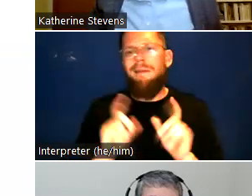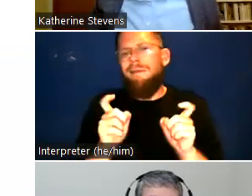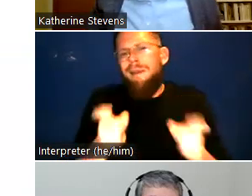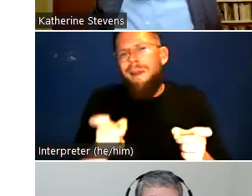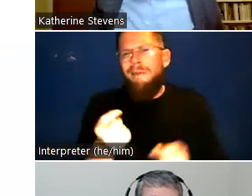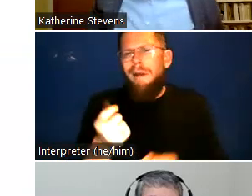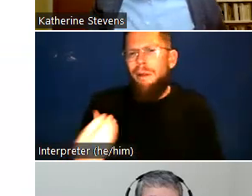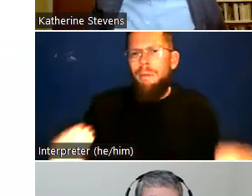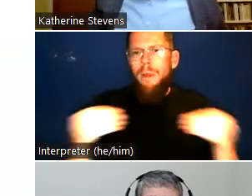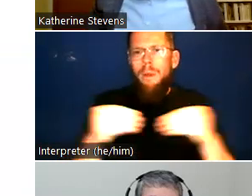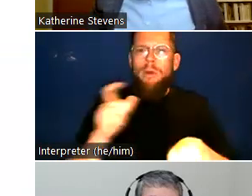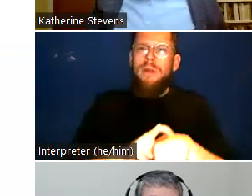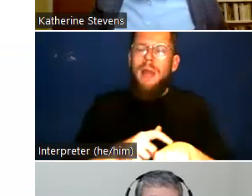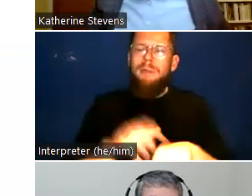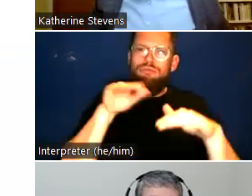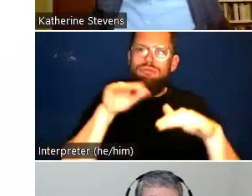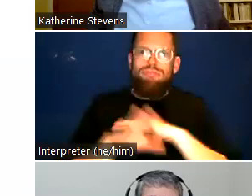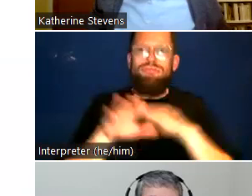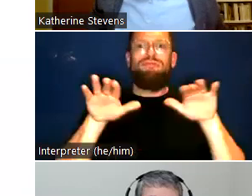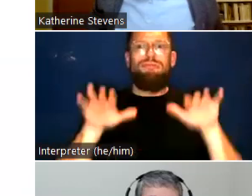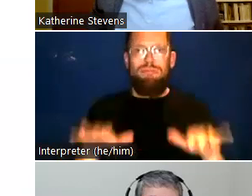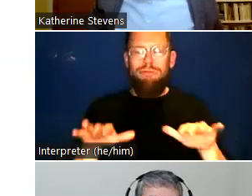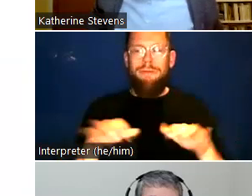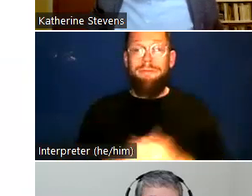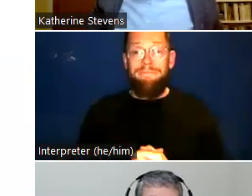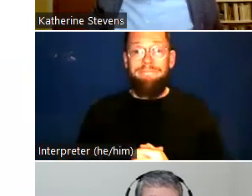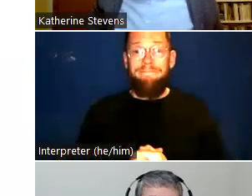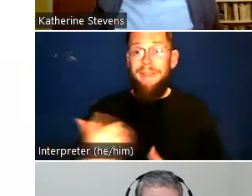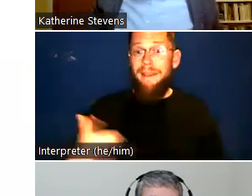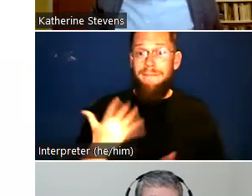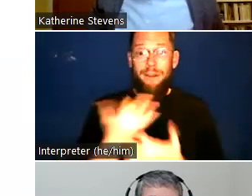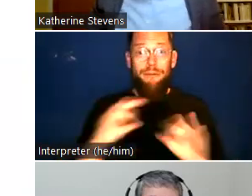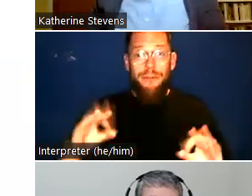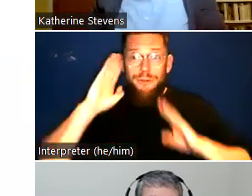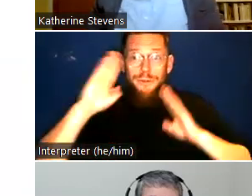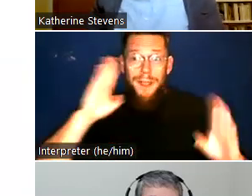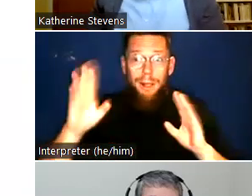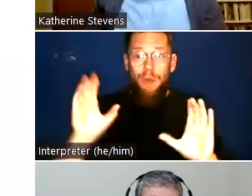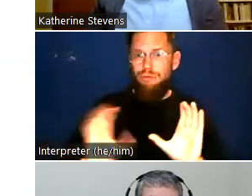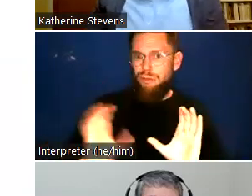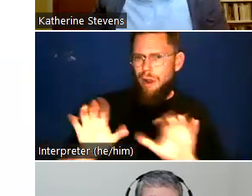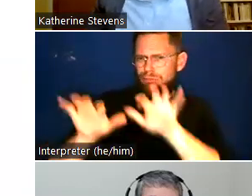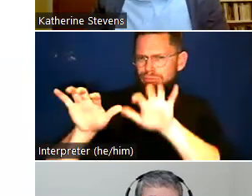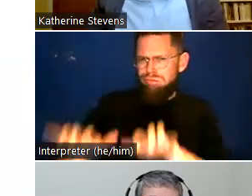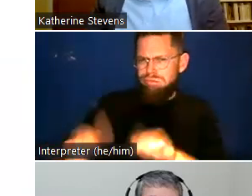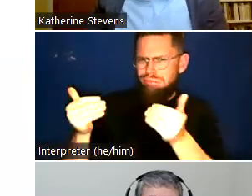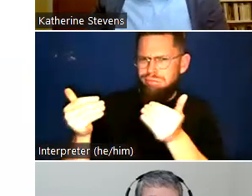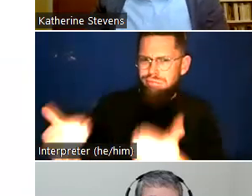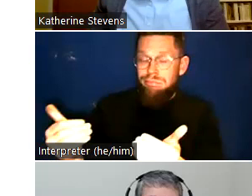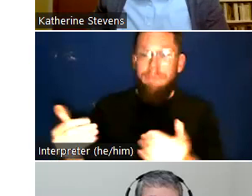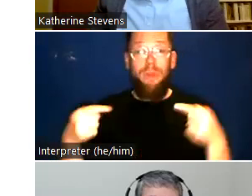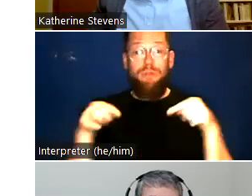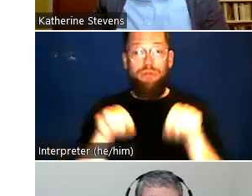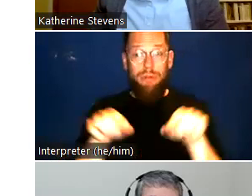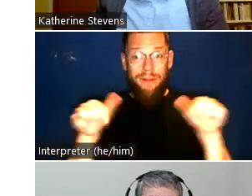to come in here. This afternoon, please feel free to say hello in the chat. During this webinar, we're going to